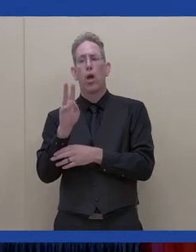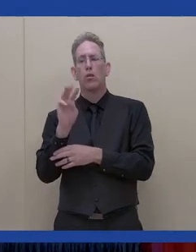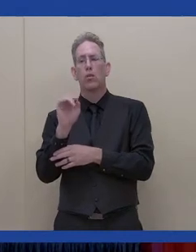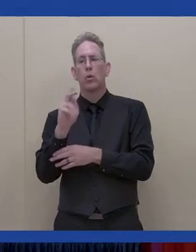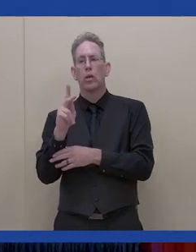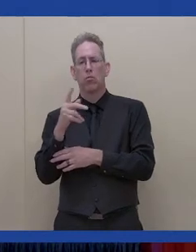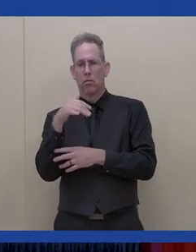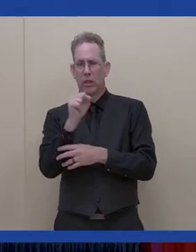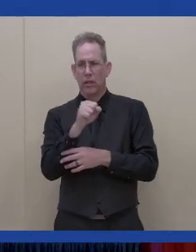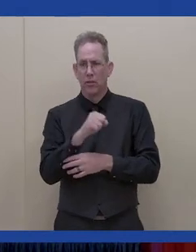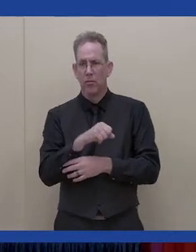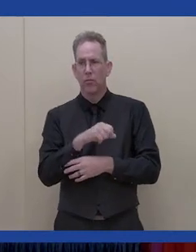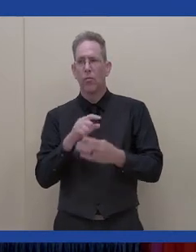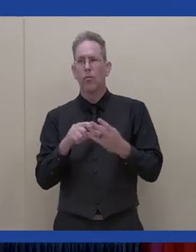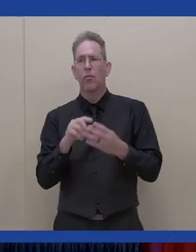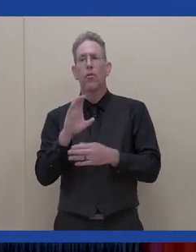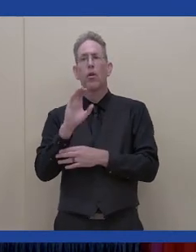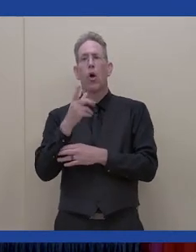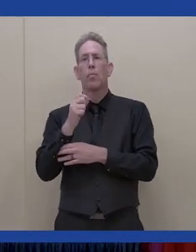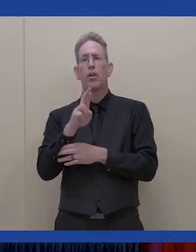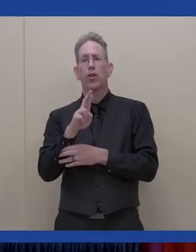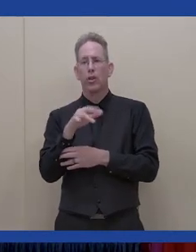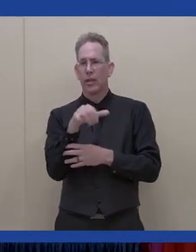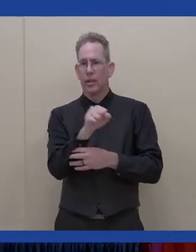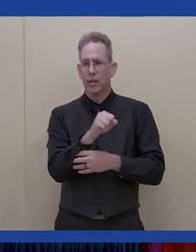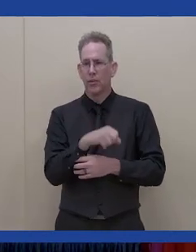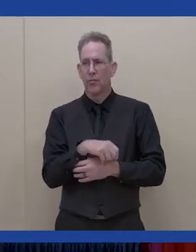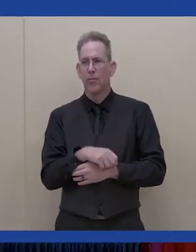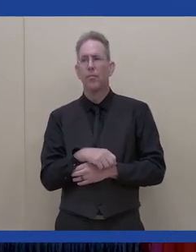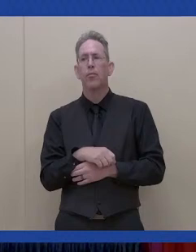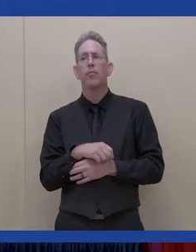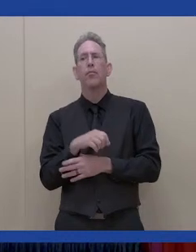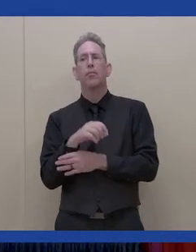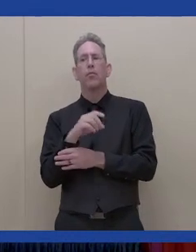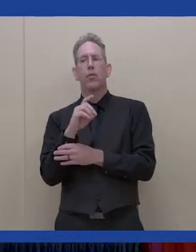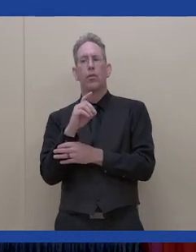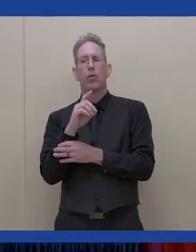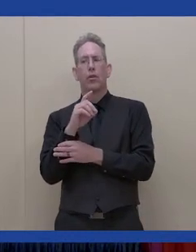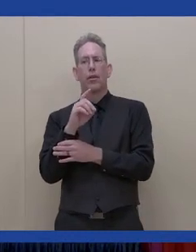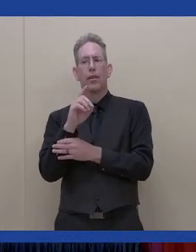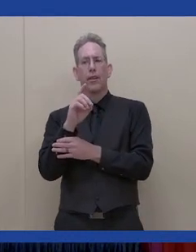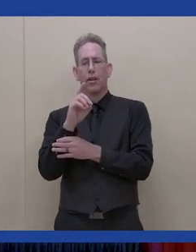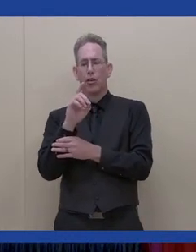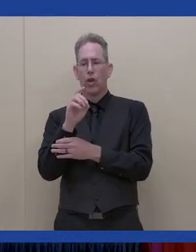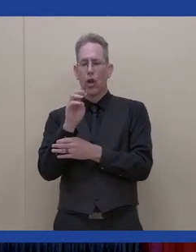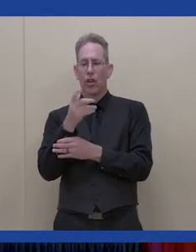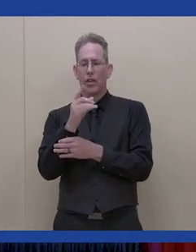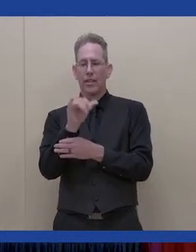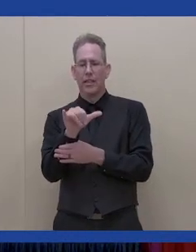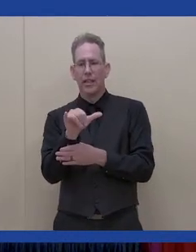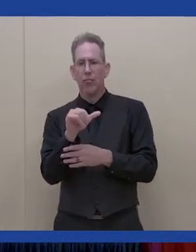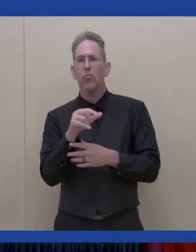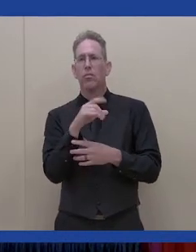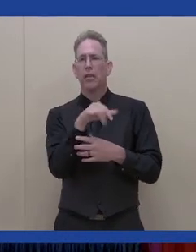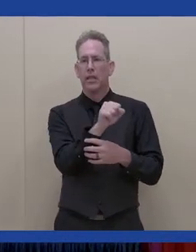Councilor Carpenter? Yes. Councilor Doherty? Yes. Councilor Grant?